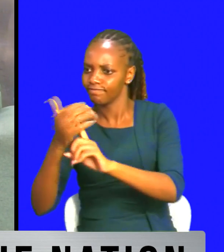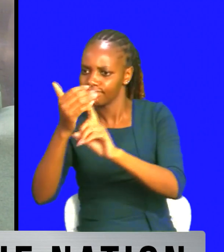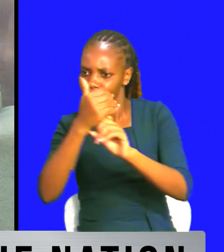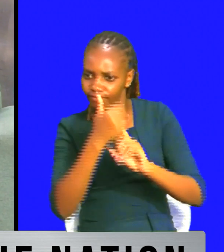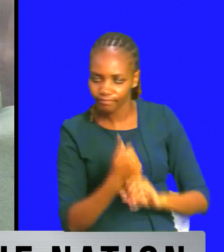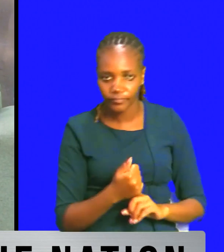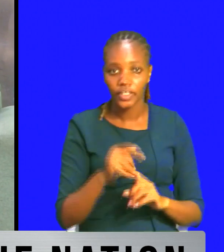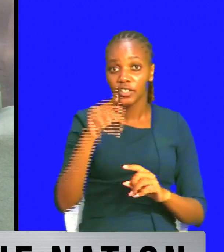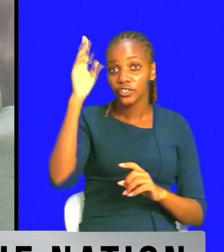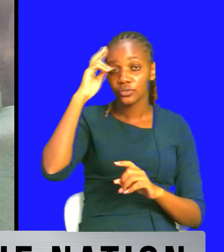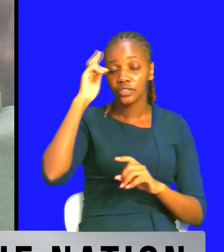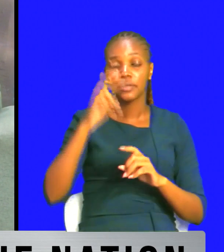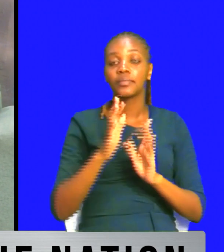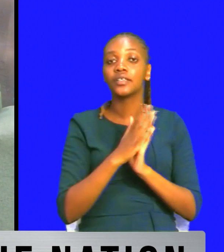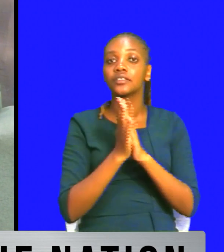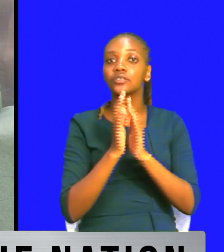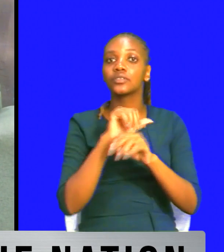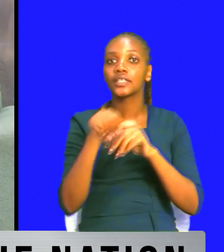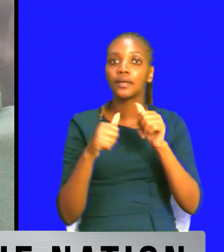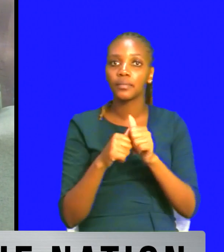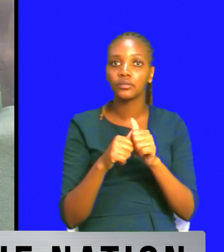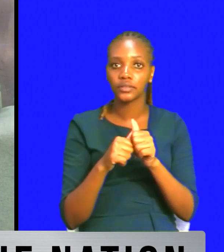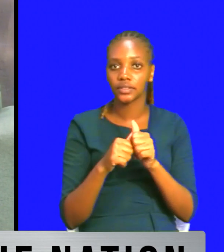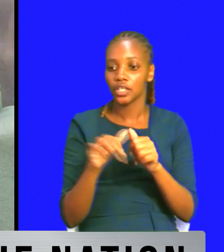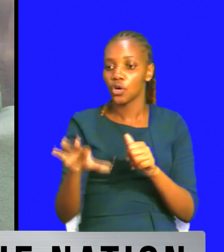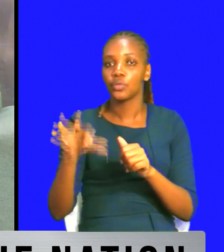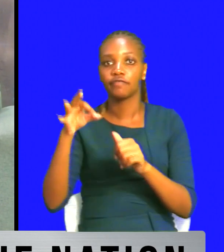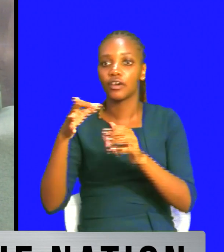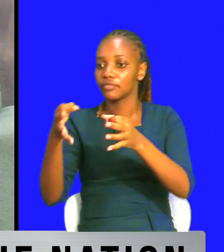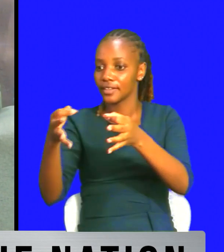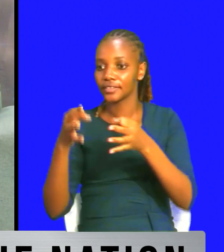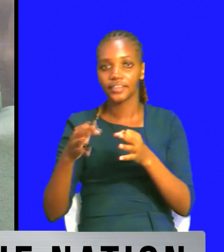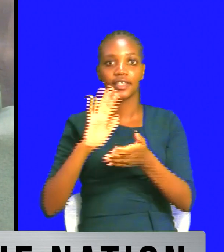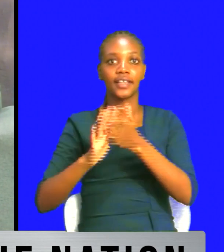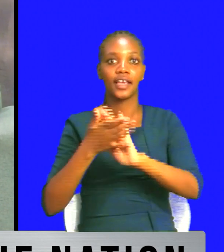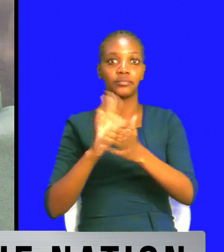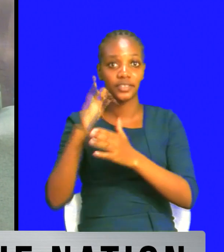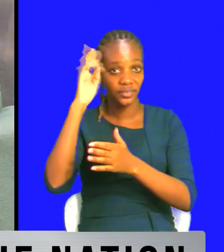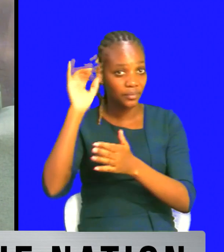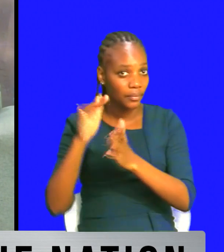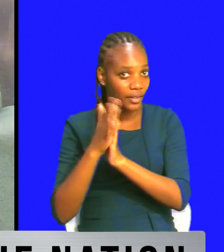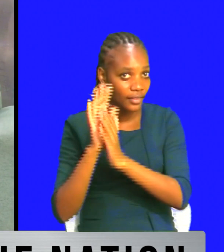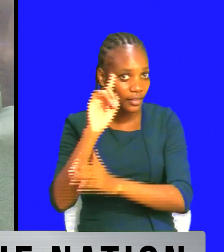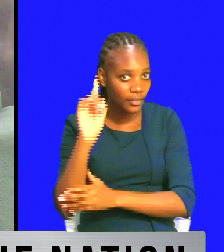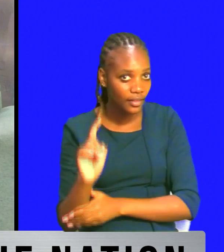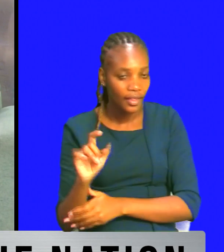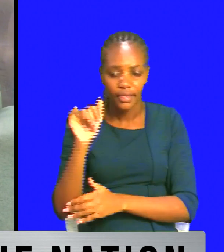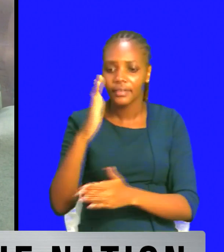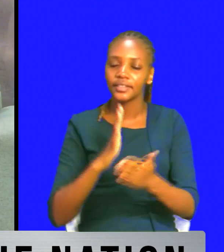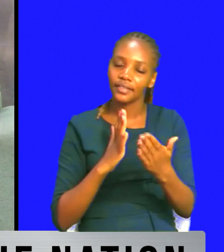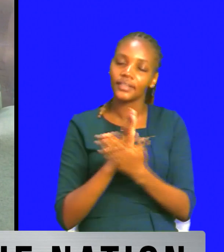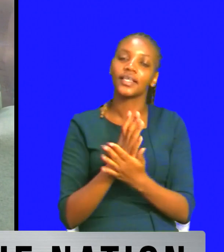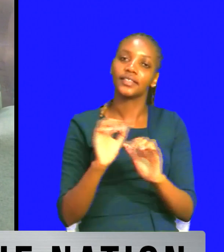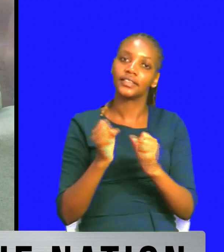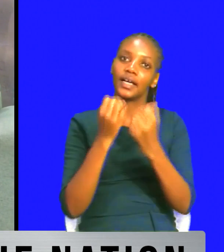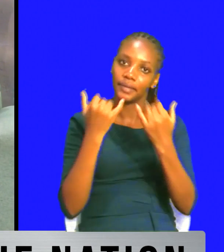remember the story of we got the treasury empty? Yes, Jonah. Jonah, it's so these are the realities probably that they